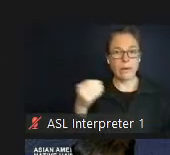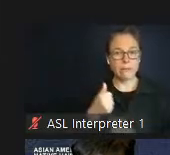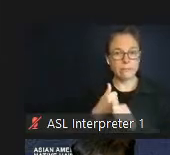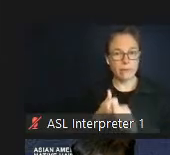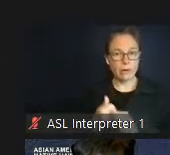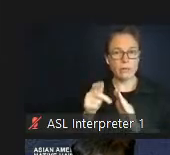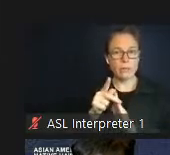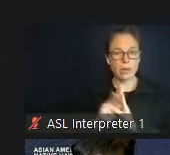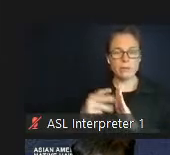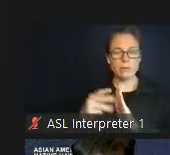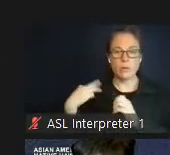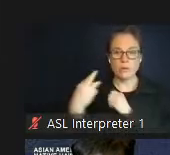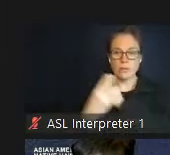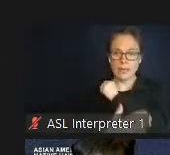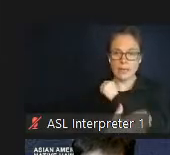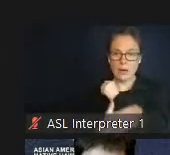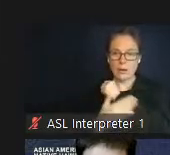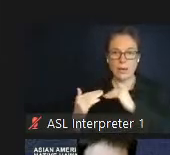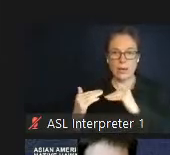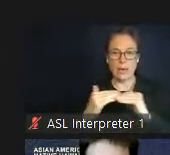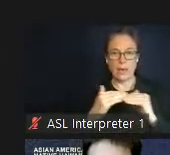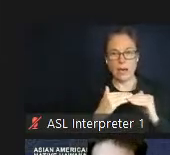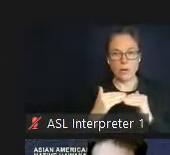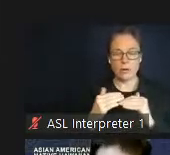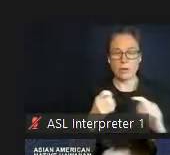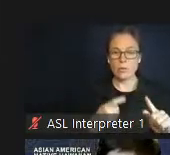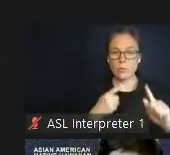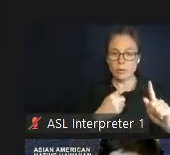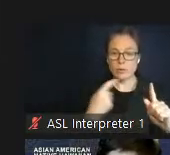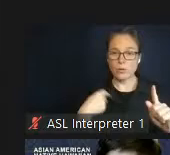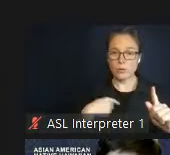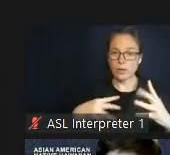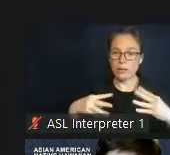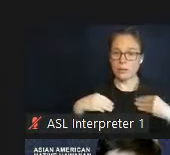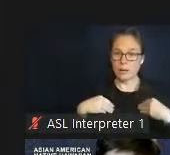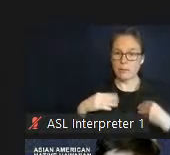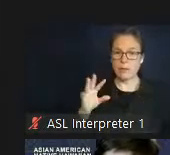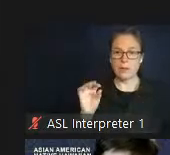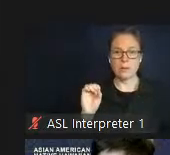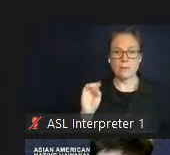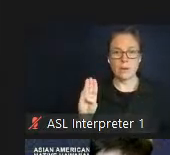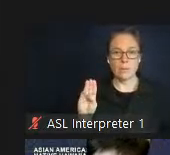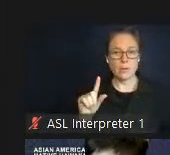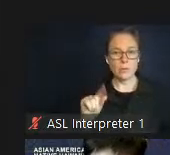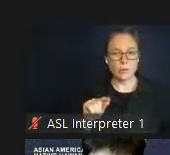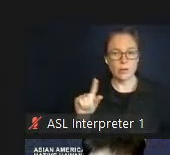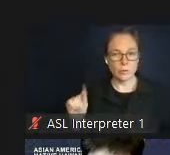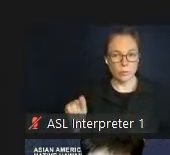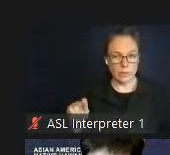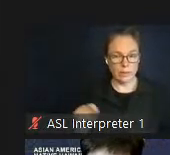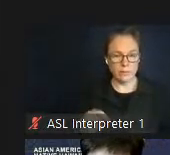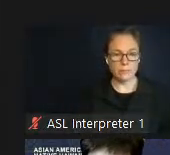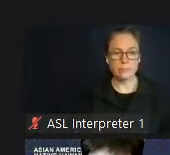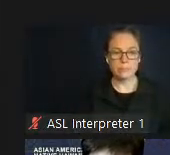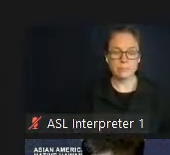Washington County's Equity Resolution, which was adopted in February 2020 by the Board of County